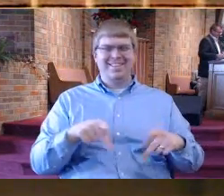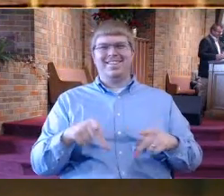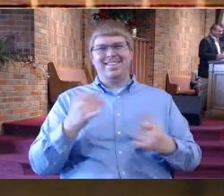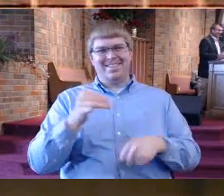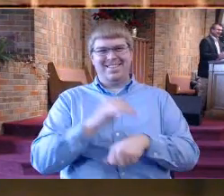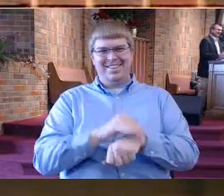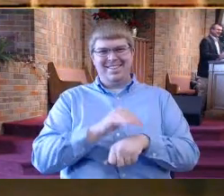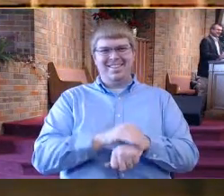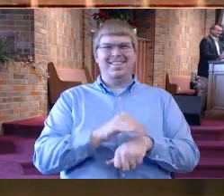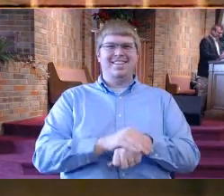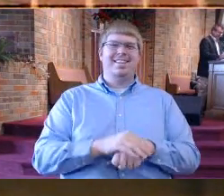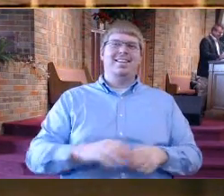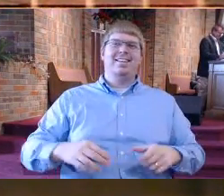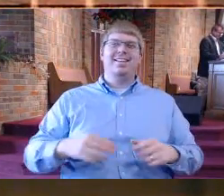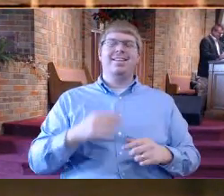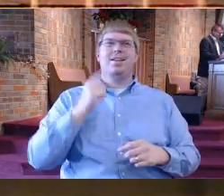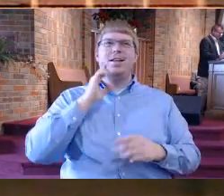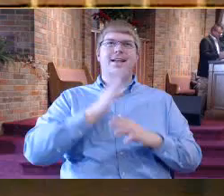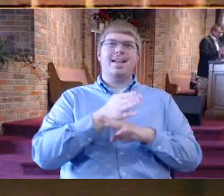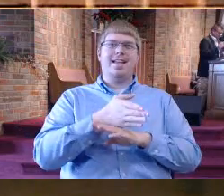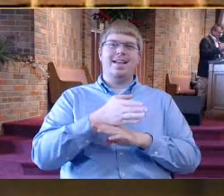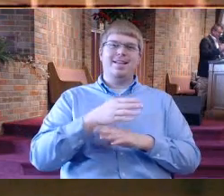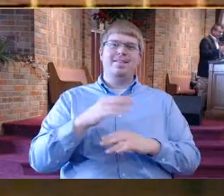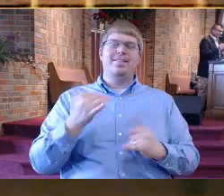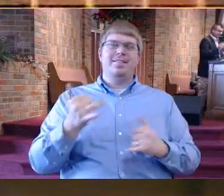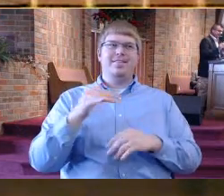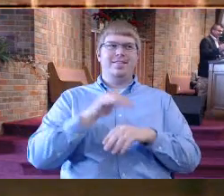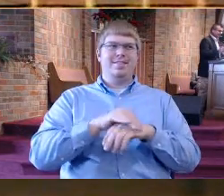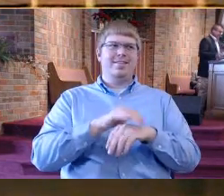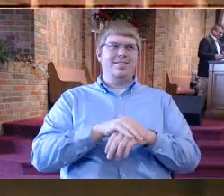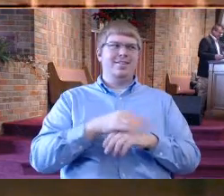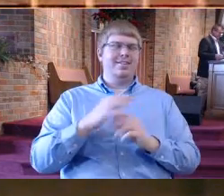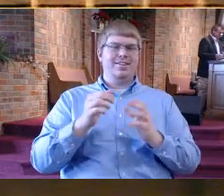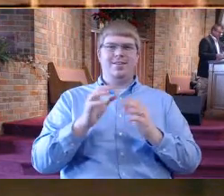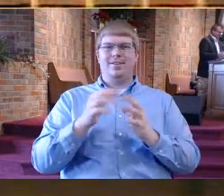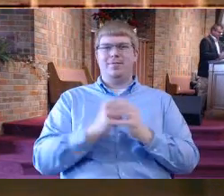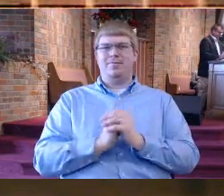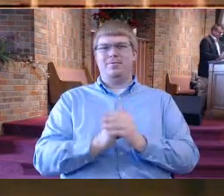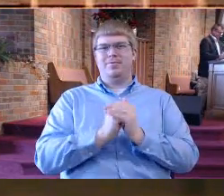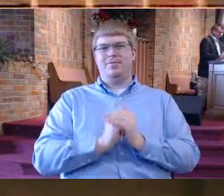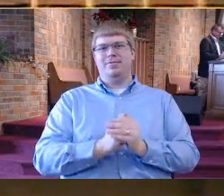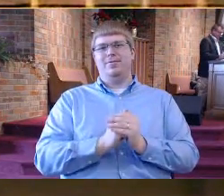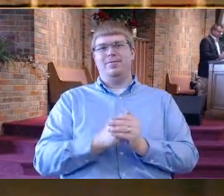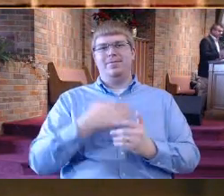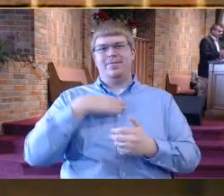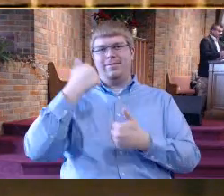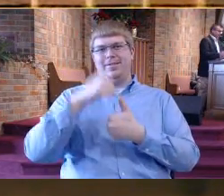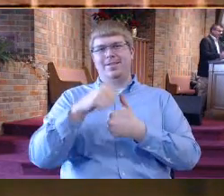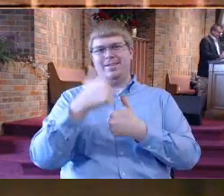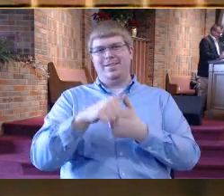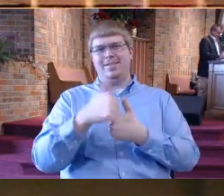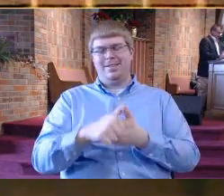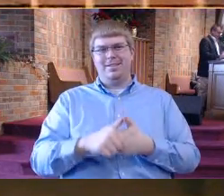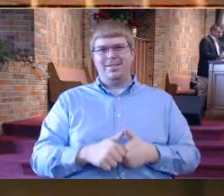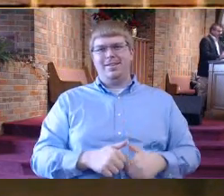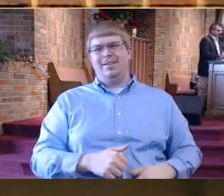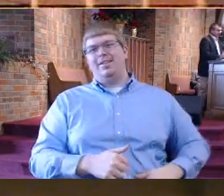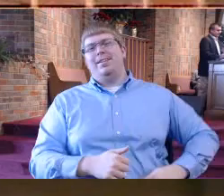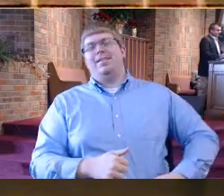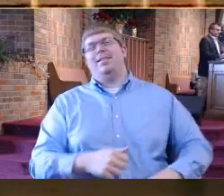sweater party tonight after services, so young people, teen and college, don't forget that. New Year's lock-in is coming